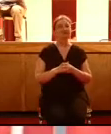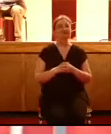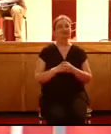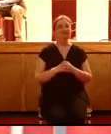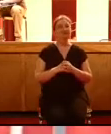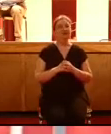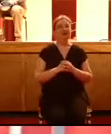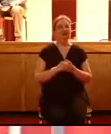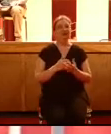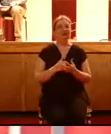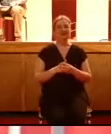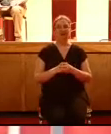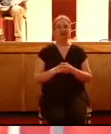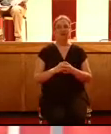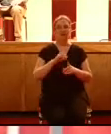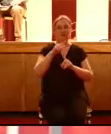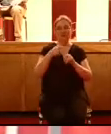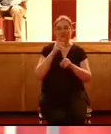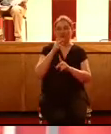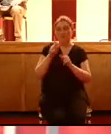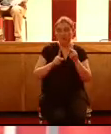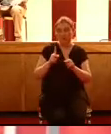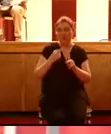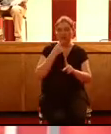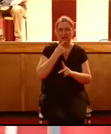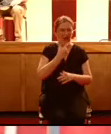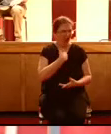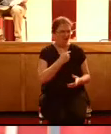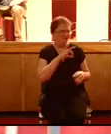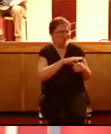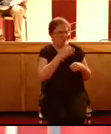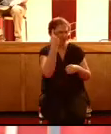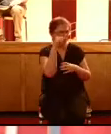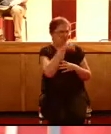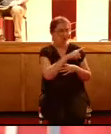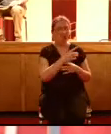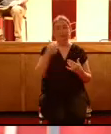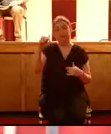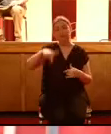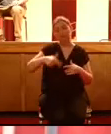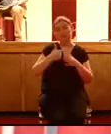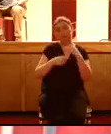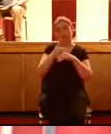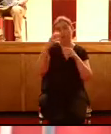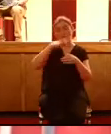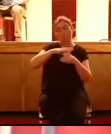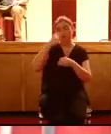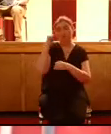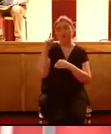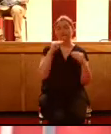you voted for, a fair, equal treatment under the administration.